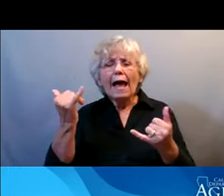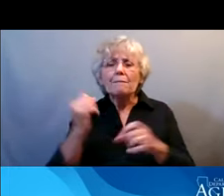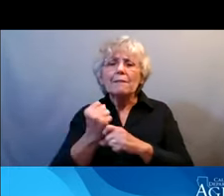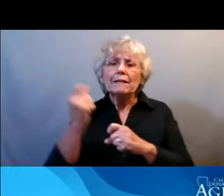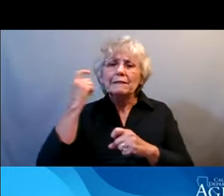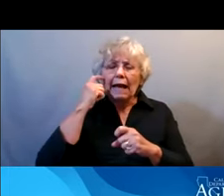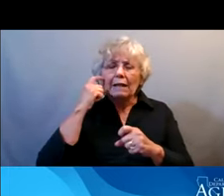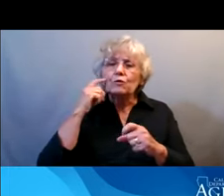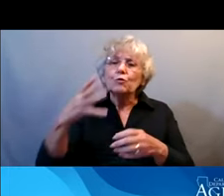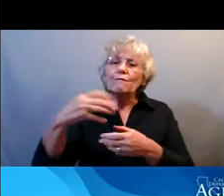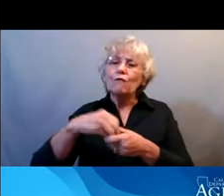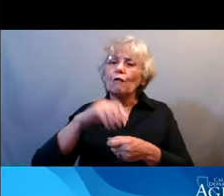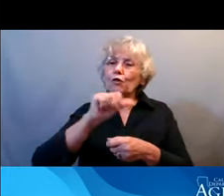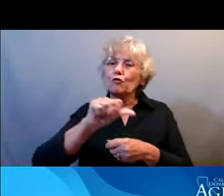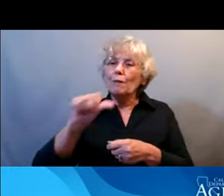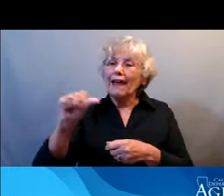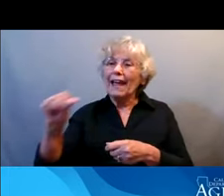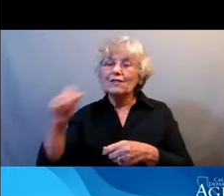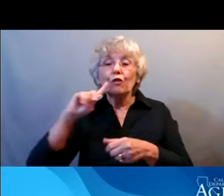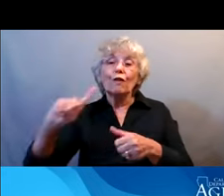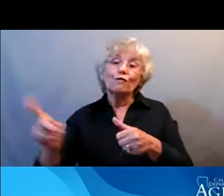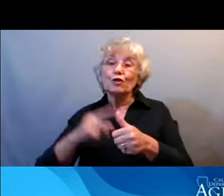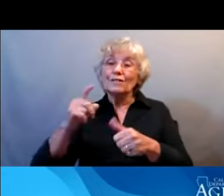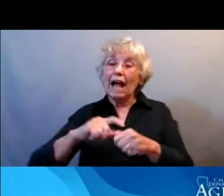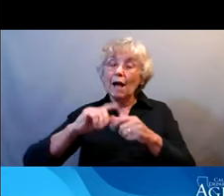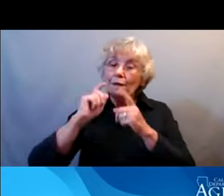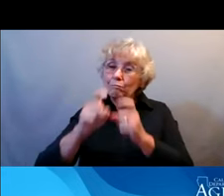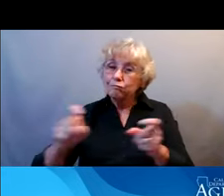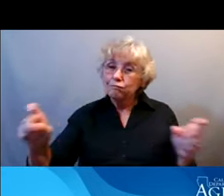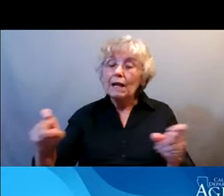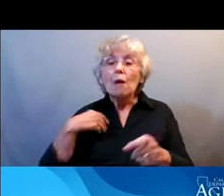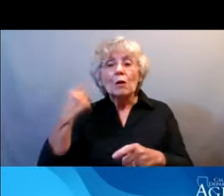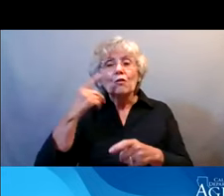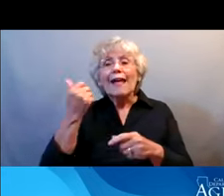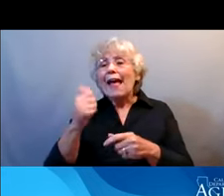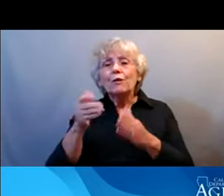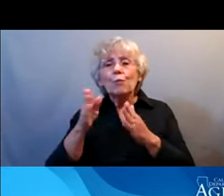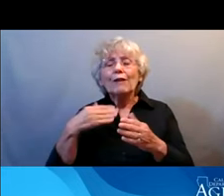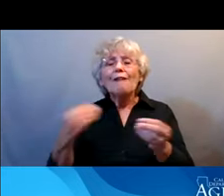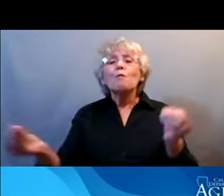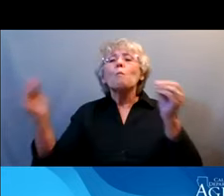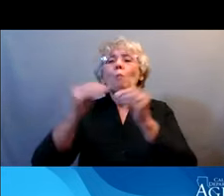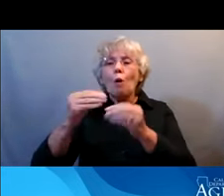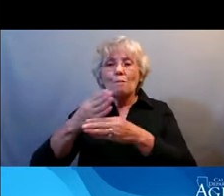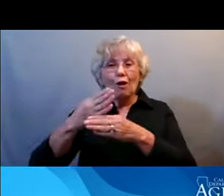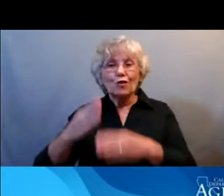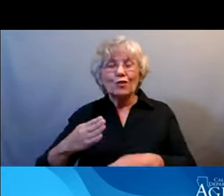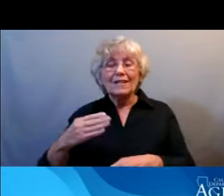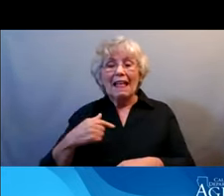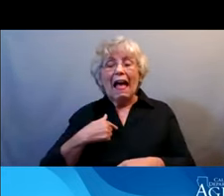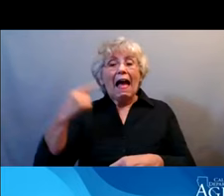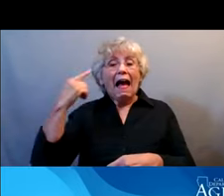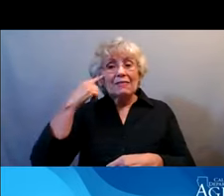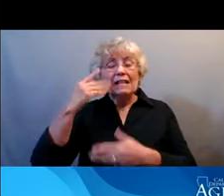that first round, and I'm wondering if there's a way to broaden the partners that we're working with. I feel like some populations will get to AAAs more easily,